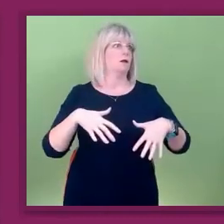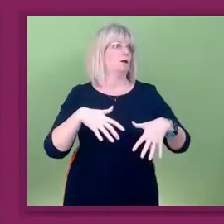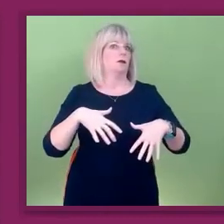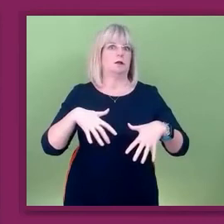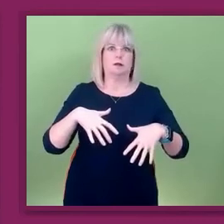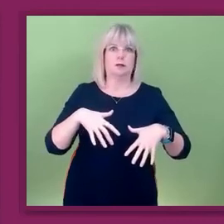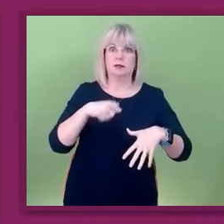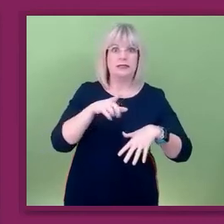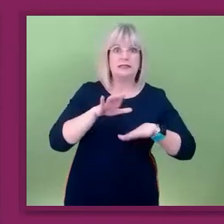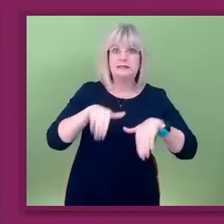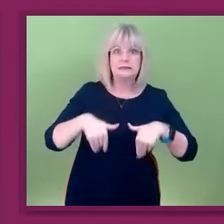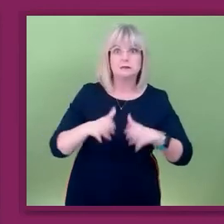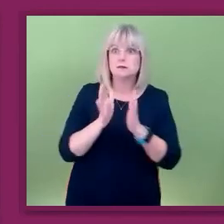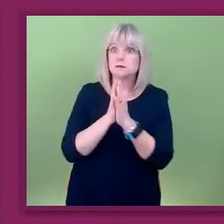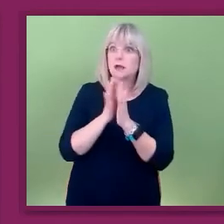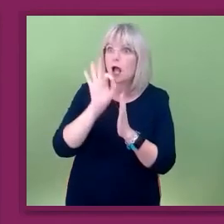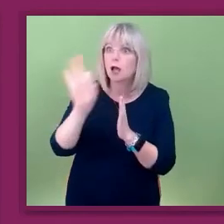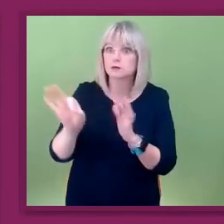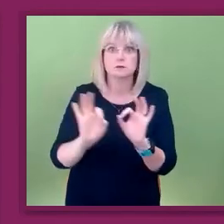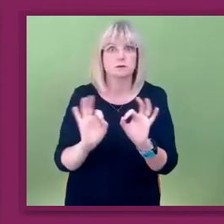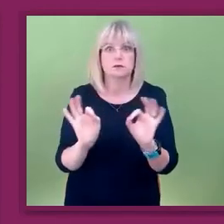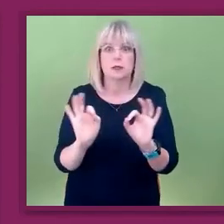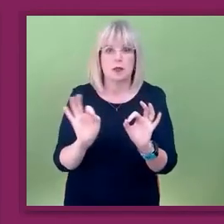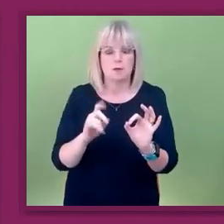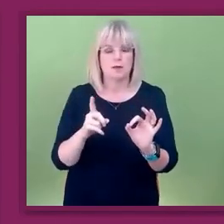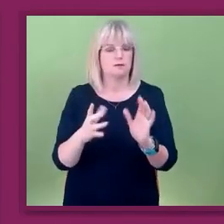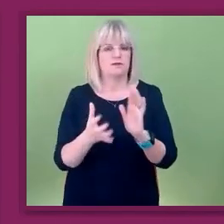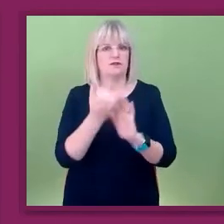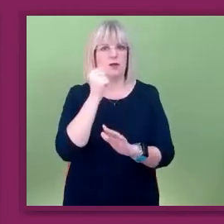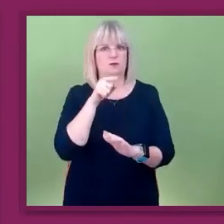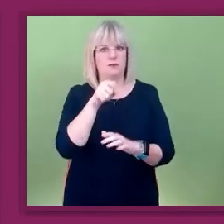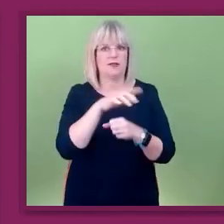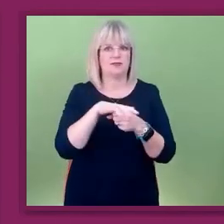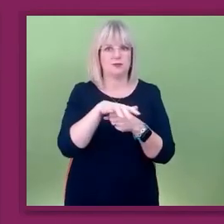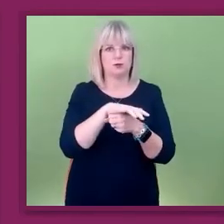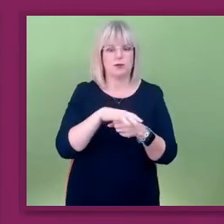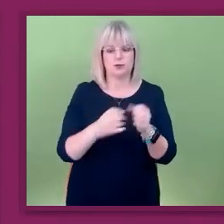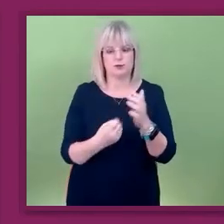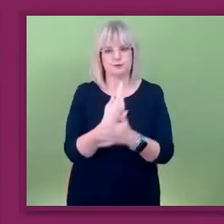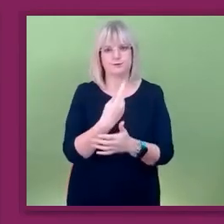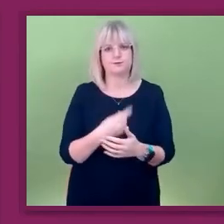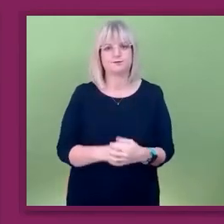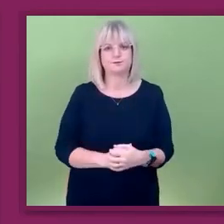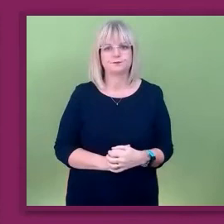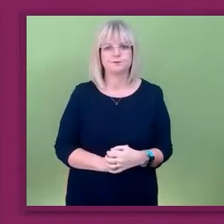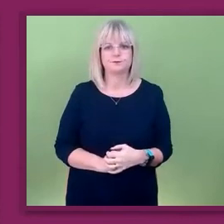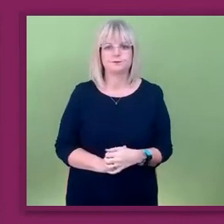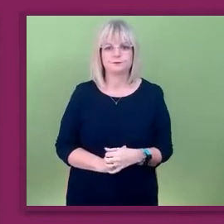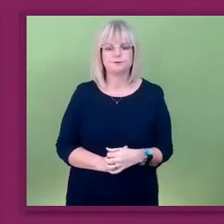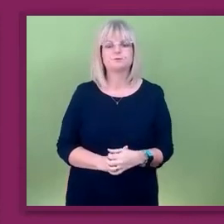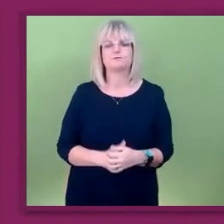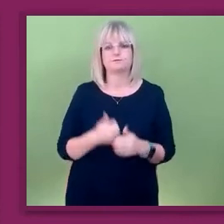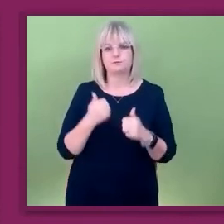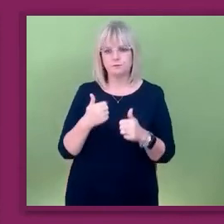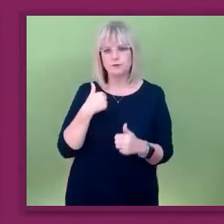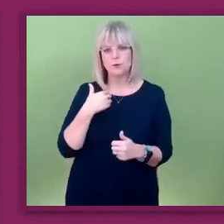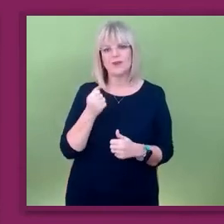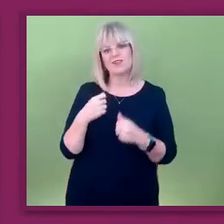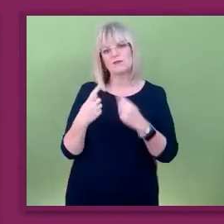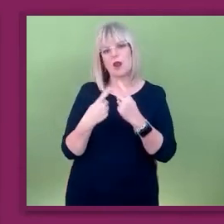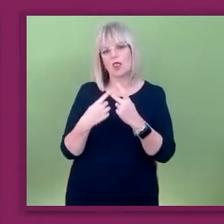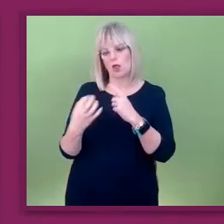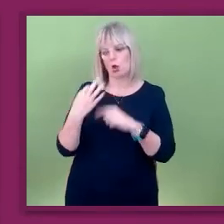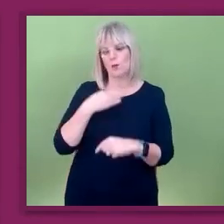were not taken into consideration. But thank you, all three of you, for the answers to that. We have another question. This is